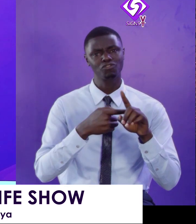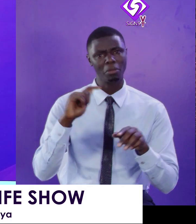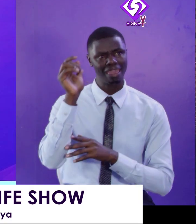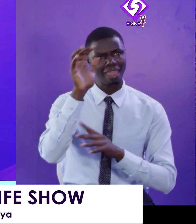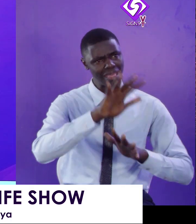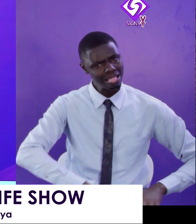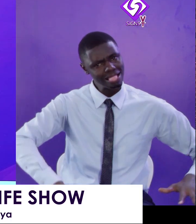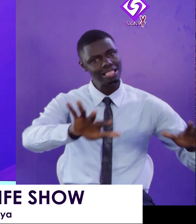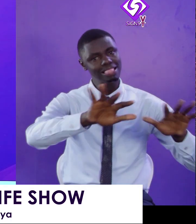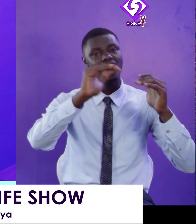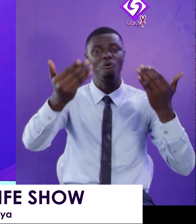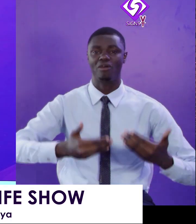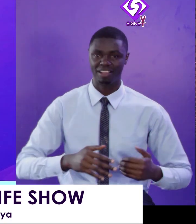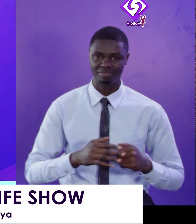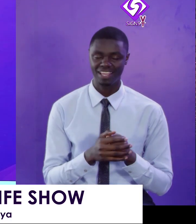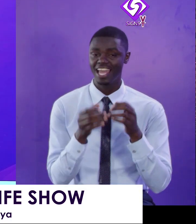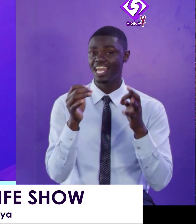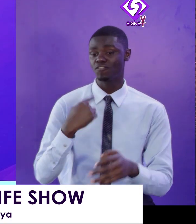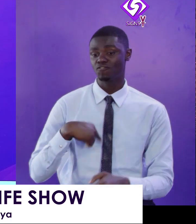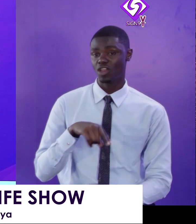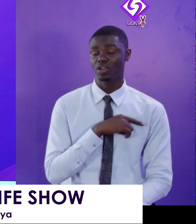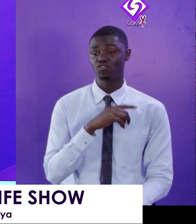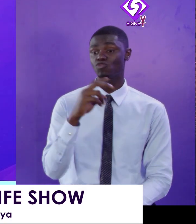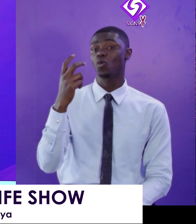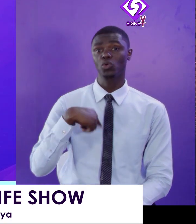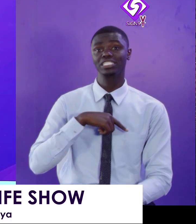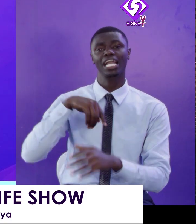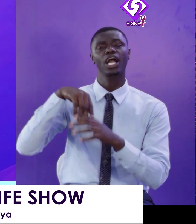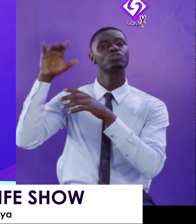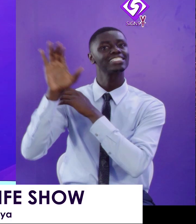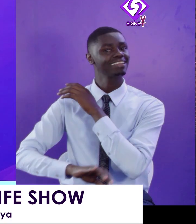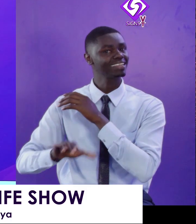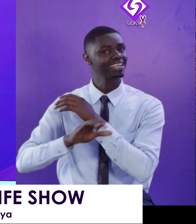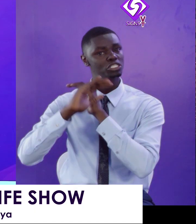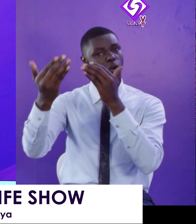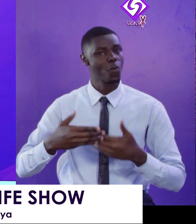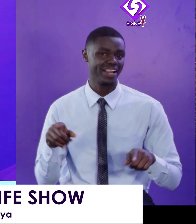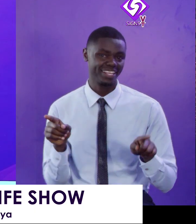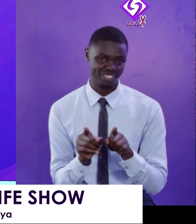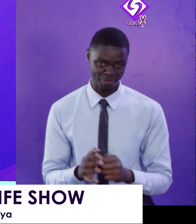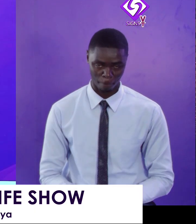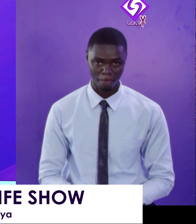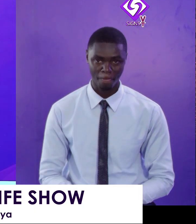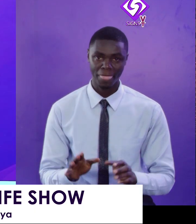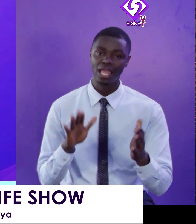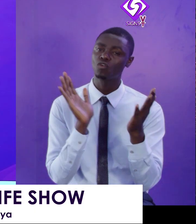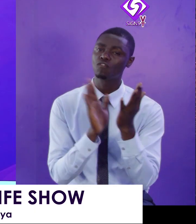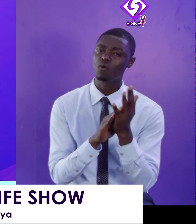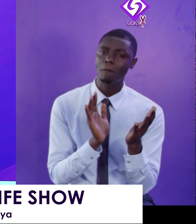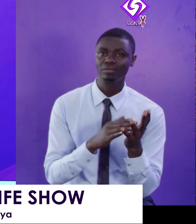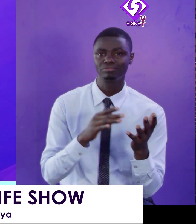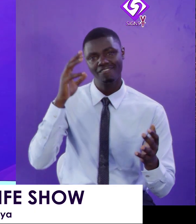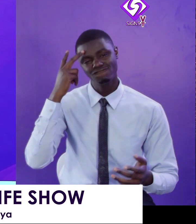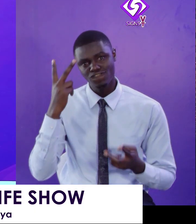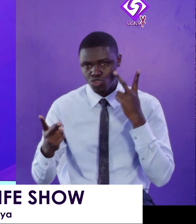Kenya, karibu sana. If you're watching from away from Kenya, welcome. And give us your views. Let's walk